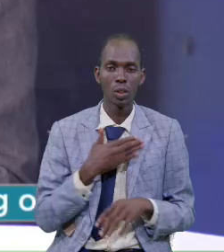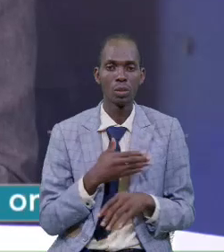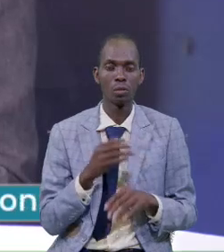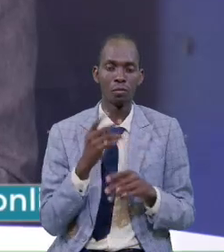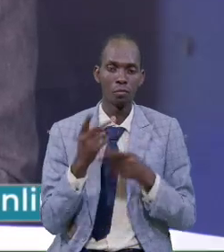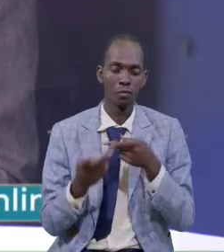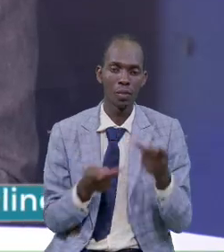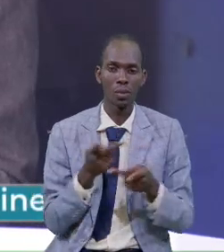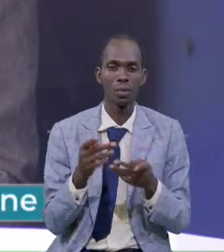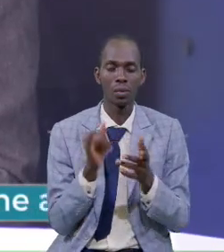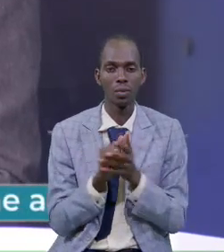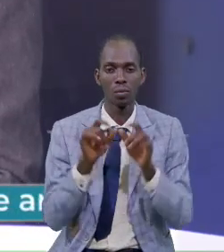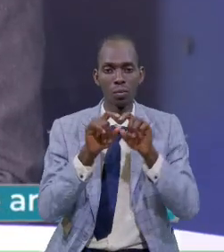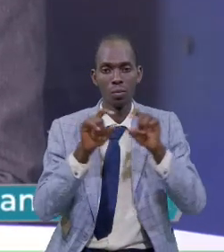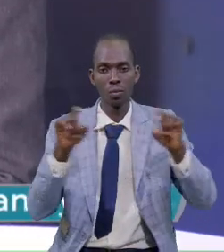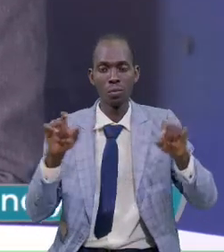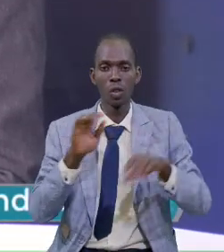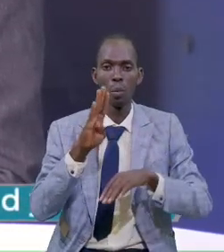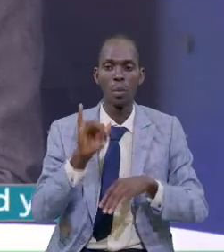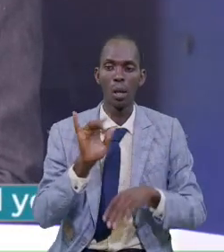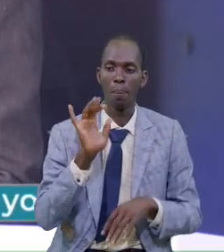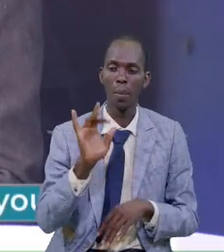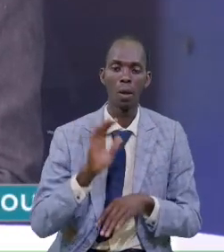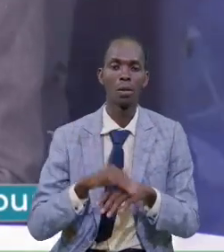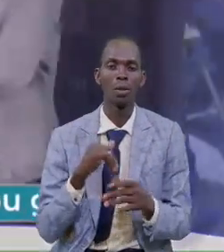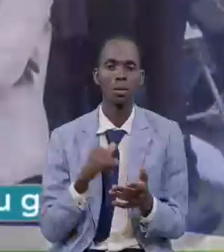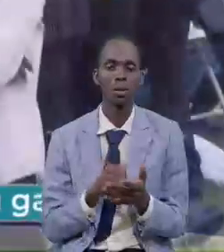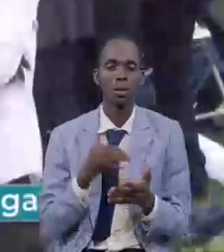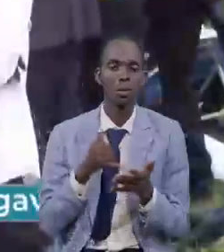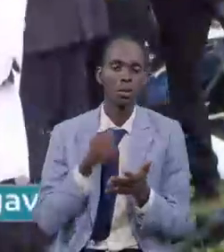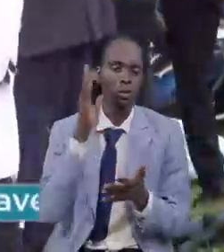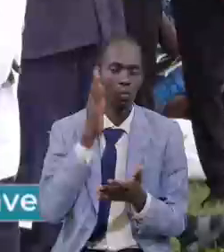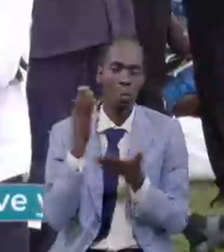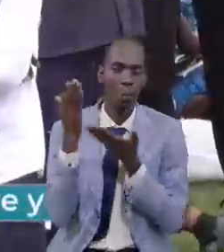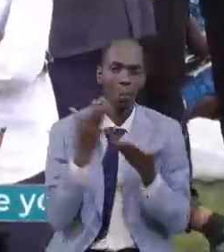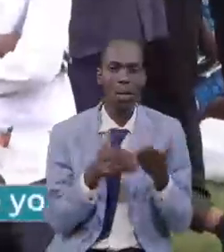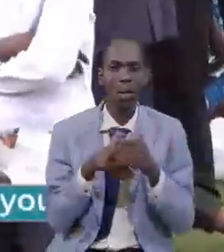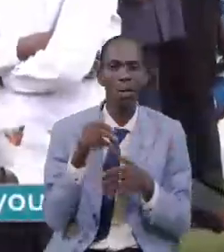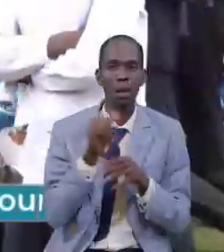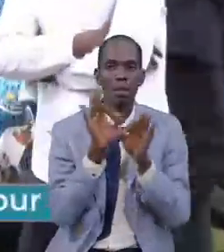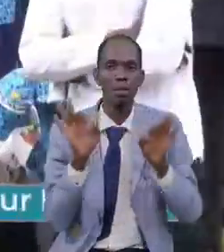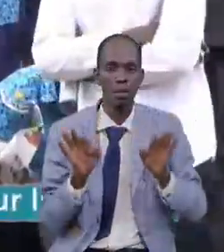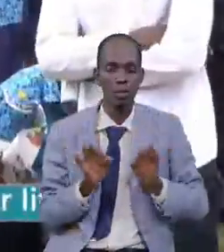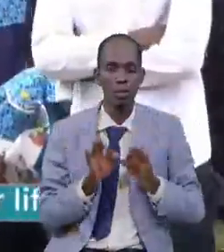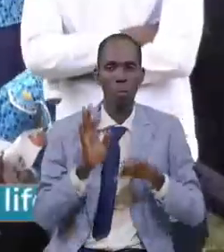the form so we can assist you further in your new walk with Christ.